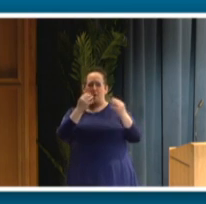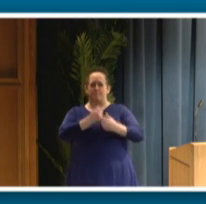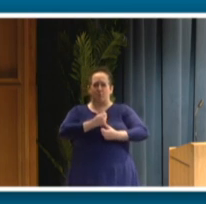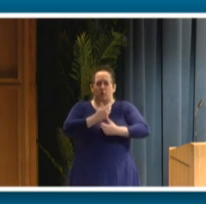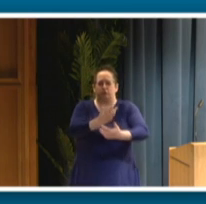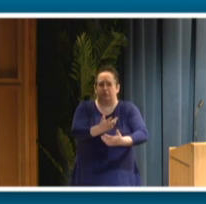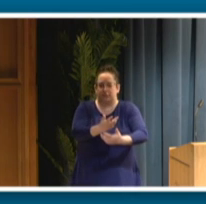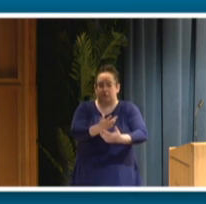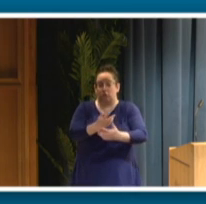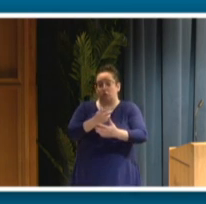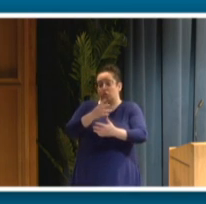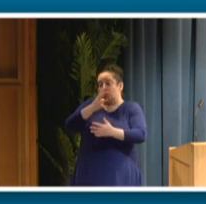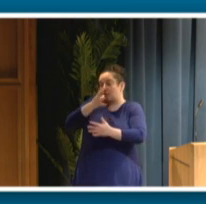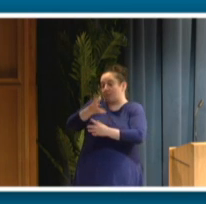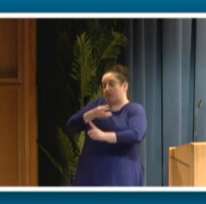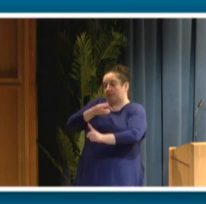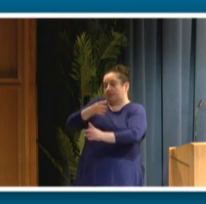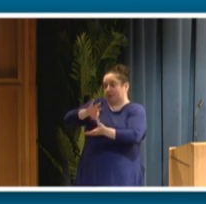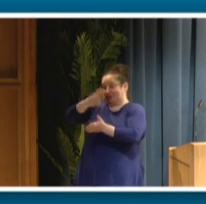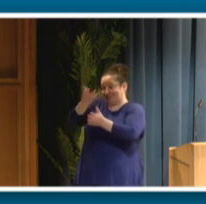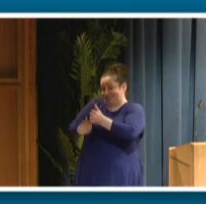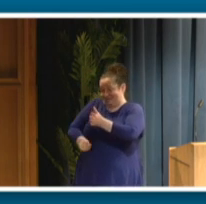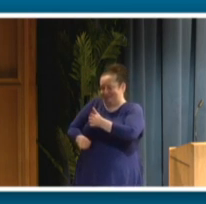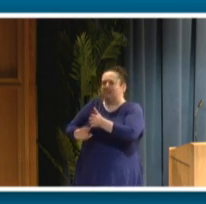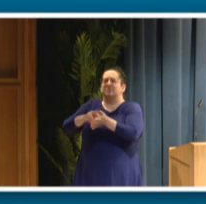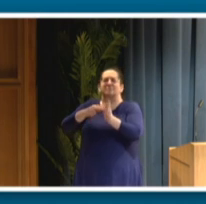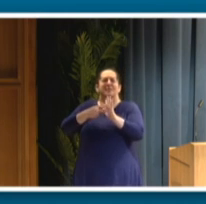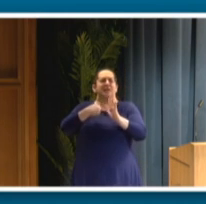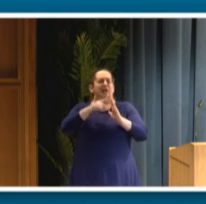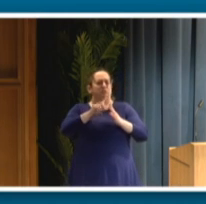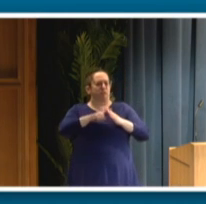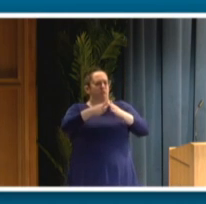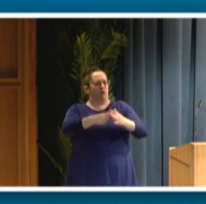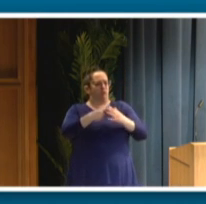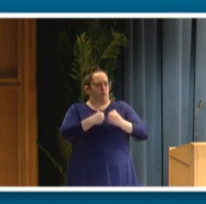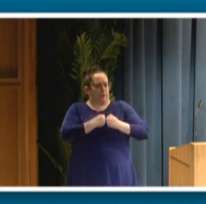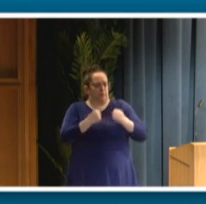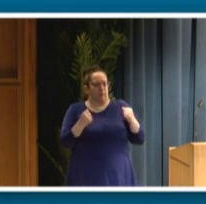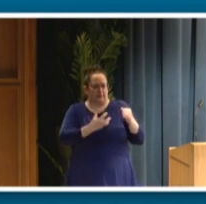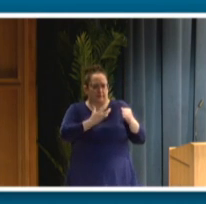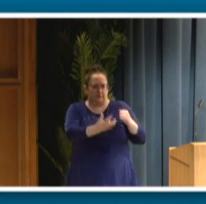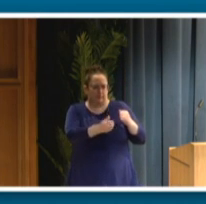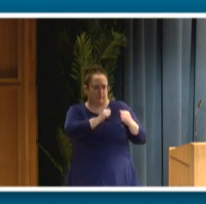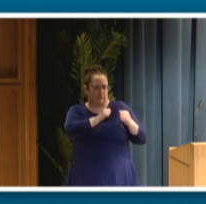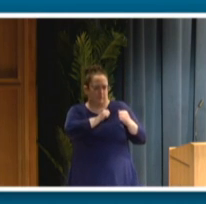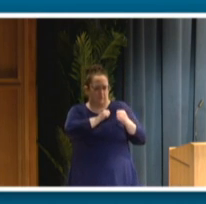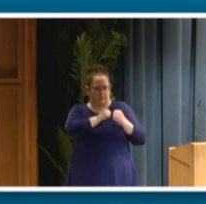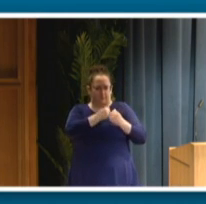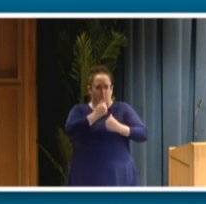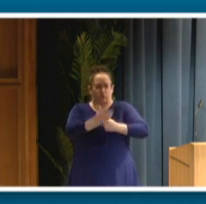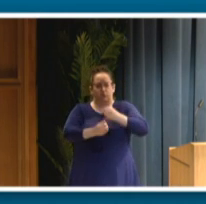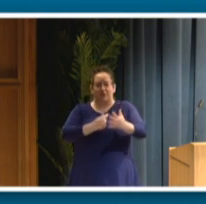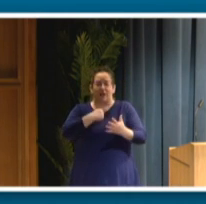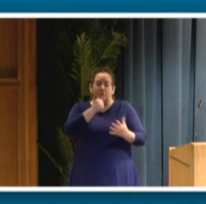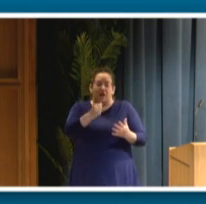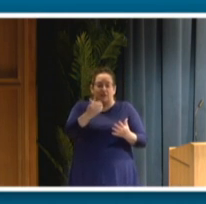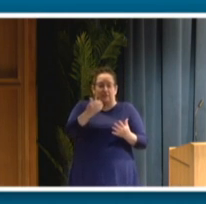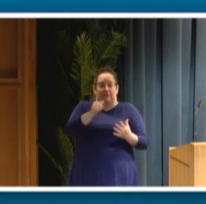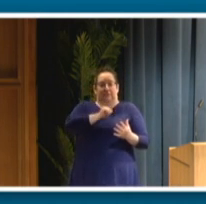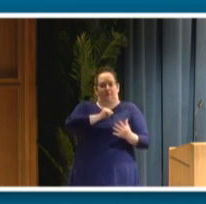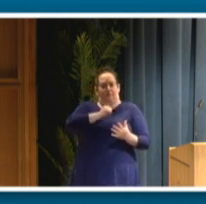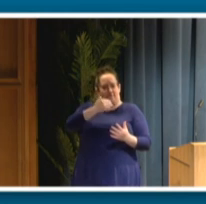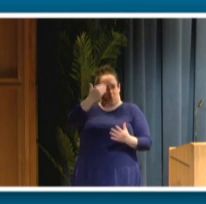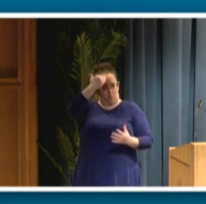yourself. At the time, I wasn't self-aware enough in that particular moment. But what I